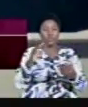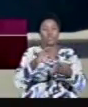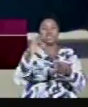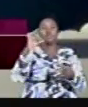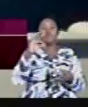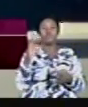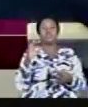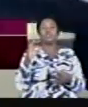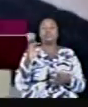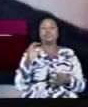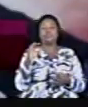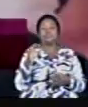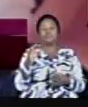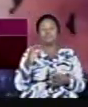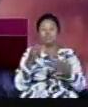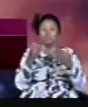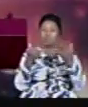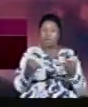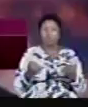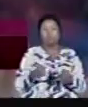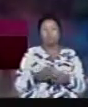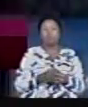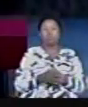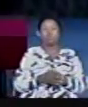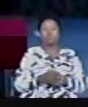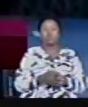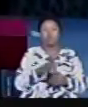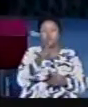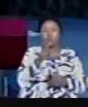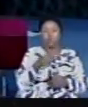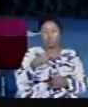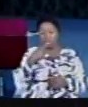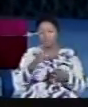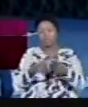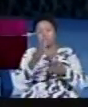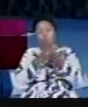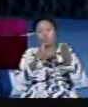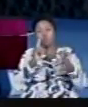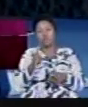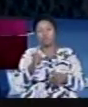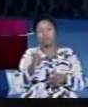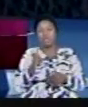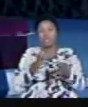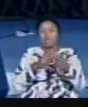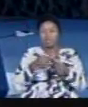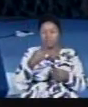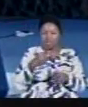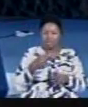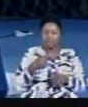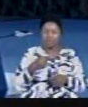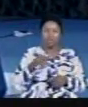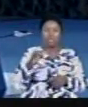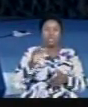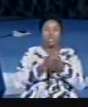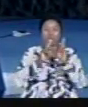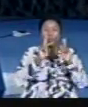Now, you sent to someone and you said it shall come to you.